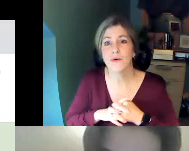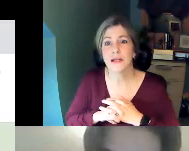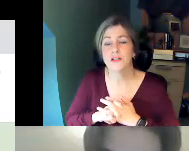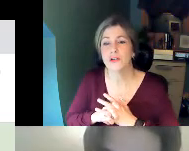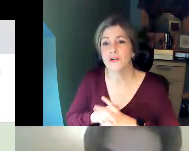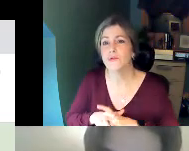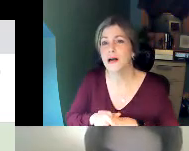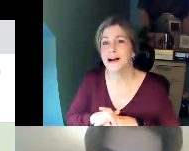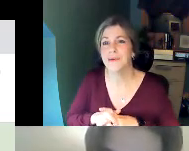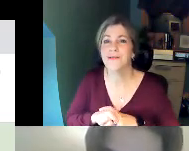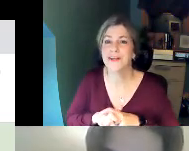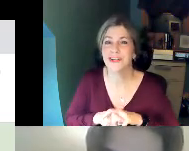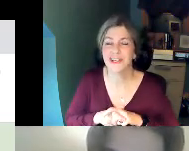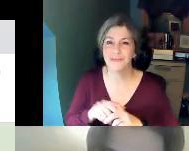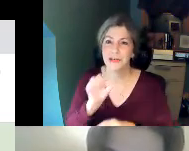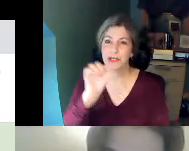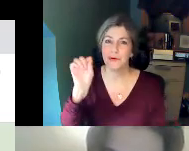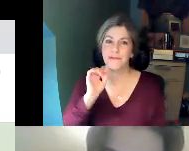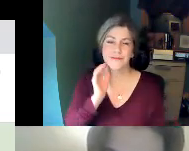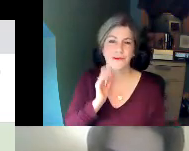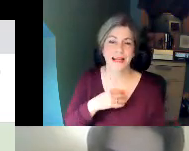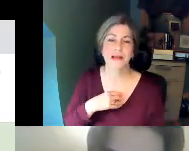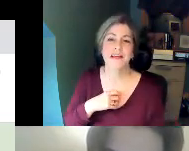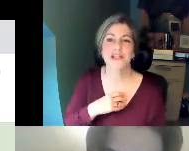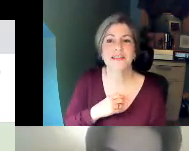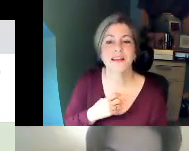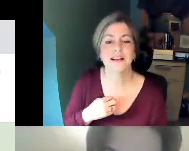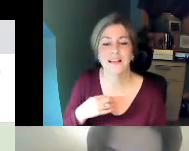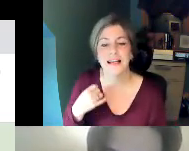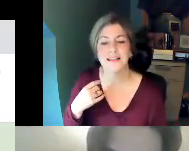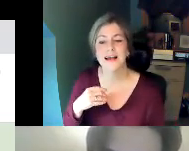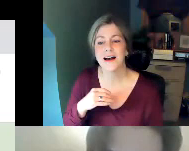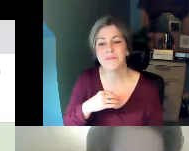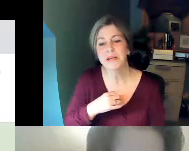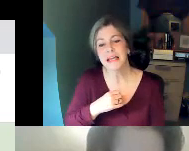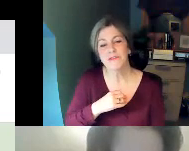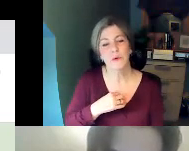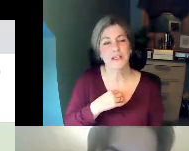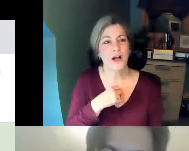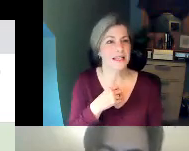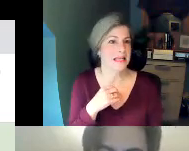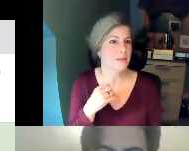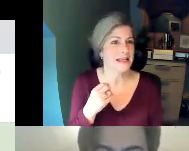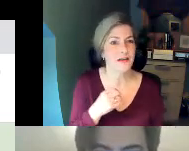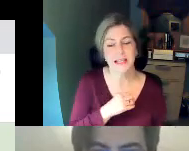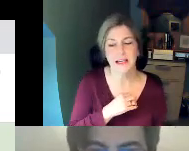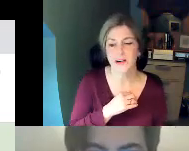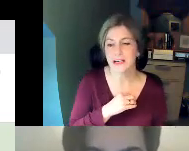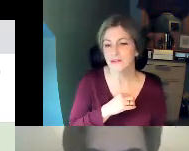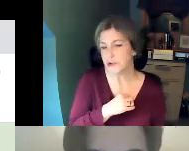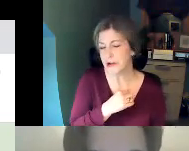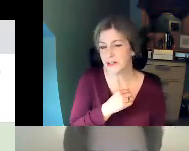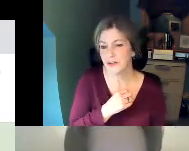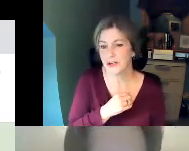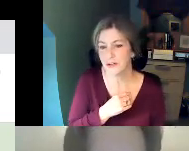she's going to, she should put a 2 in front of her name. She's going to collect, if you want to talk to anybody else here